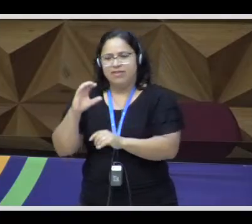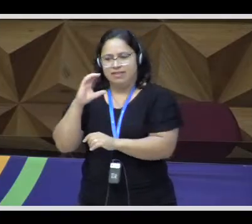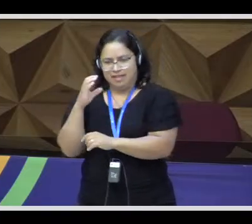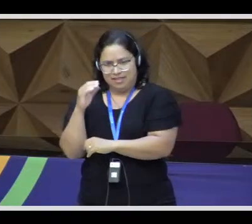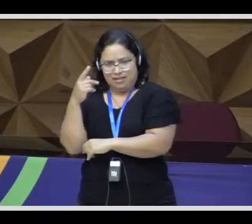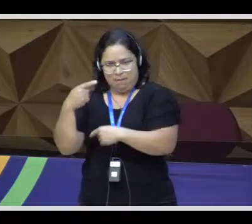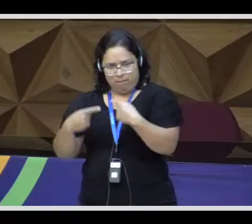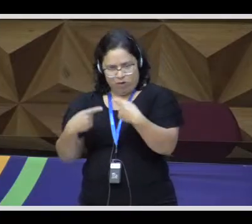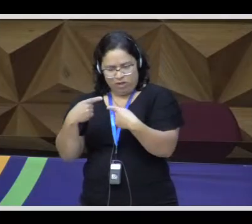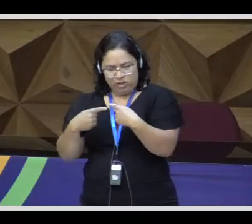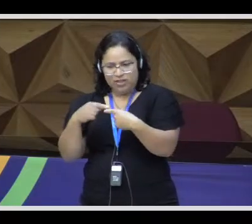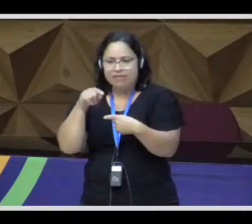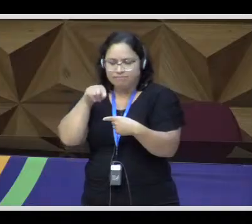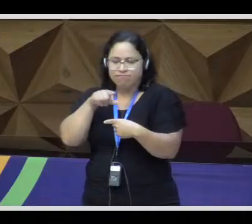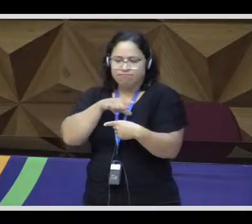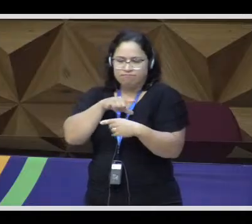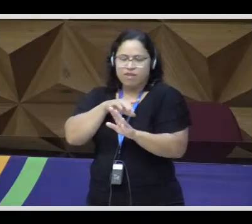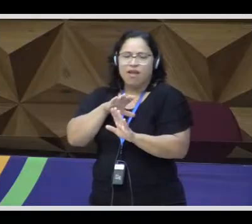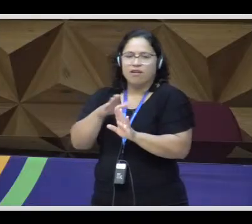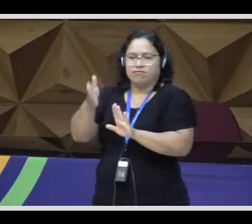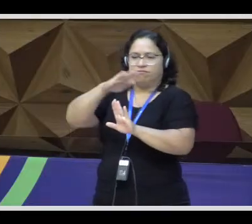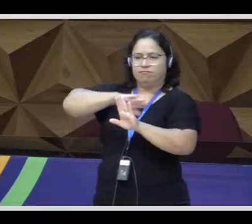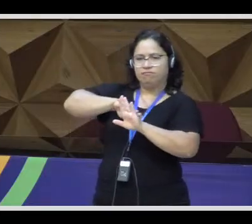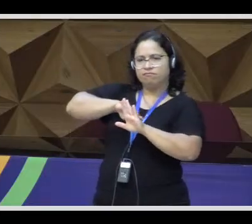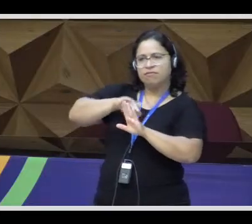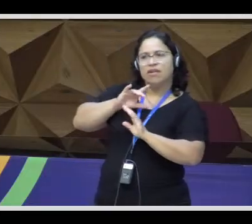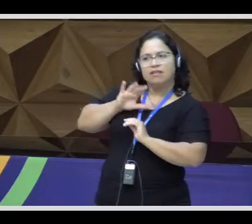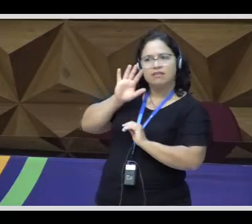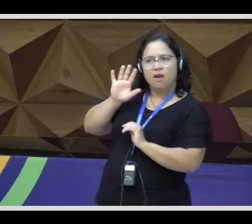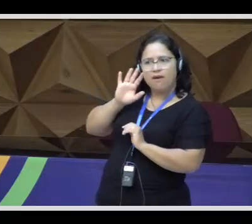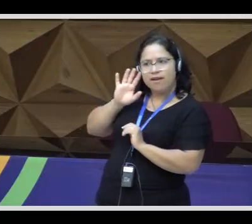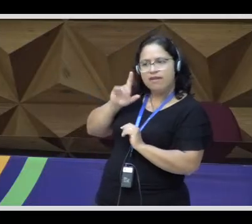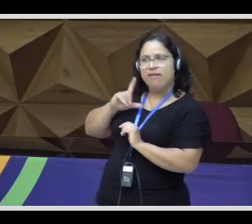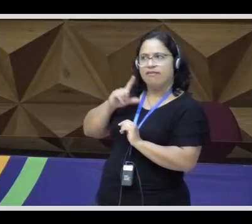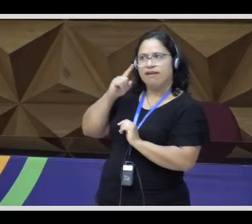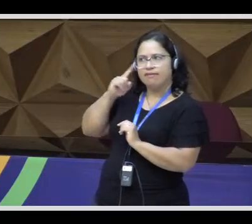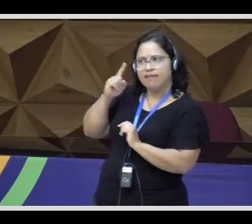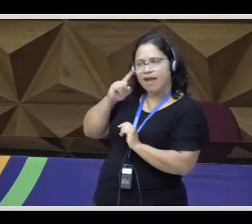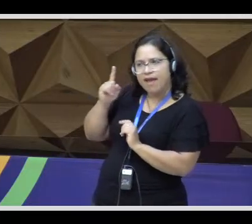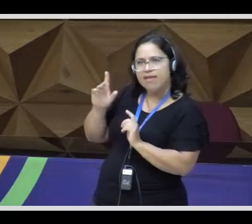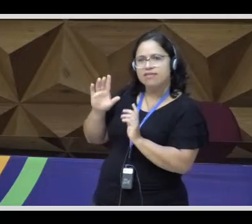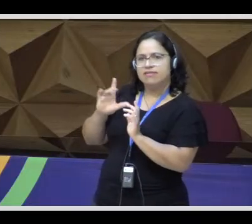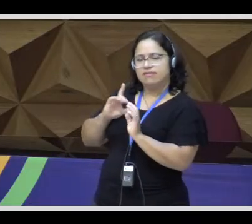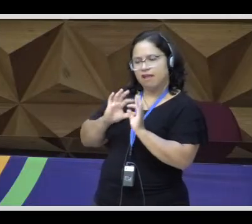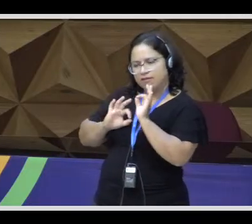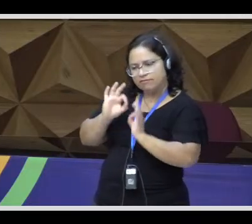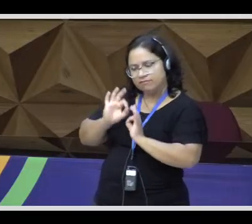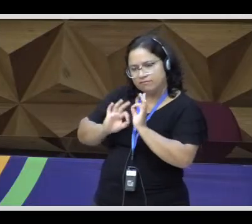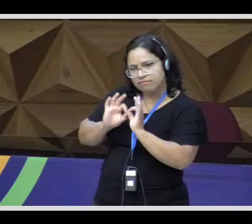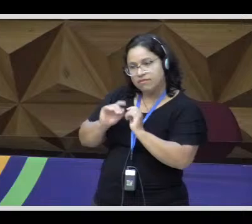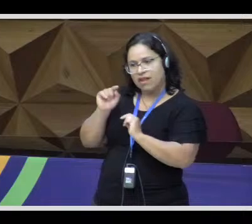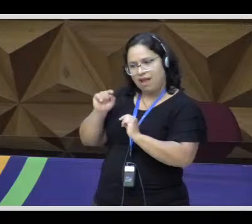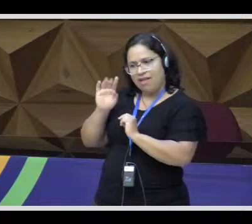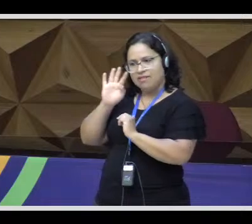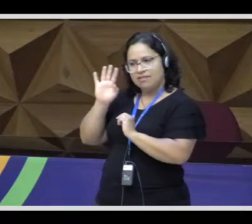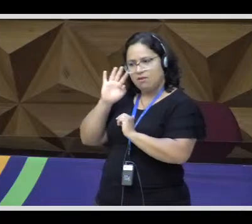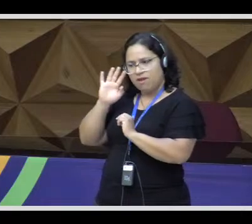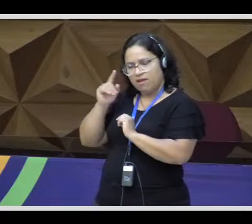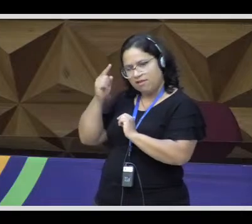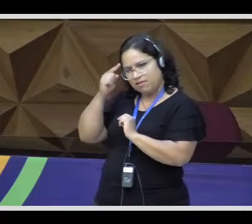deductive way, which is we have theories, we have ideas, and these theories and ideas drive